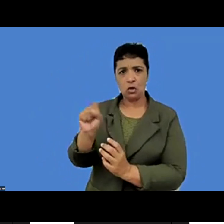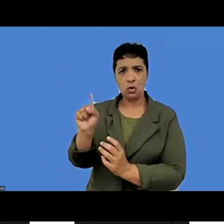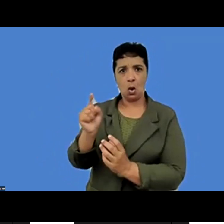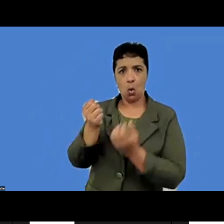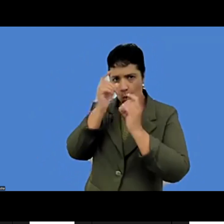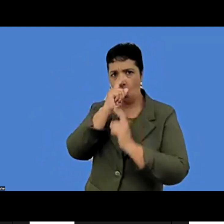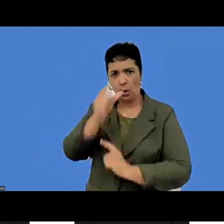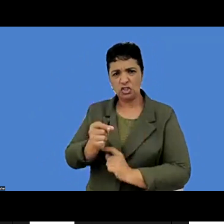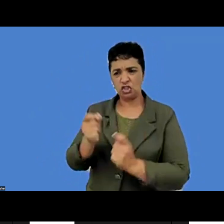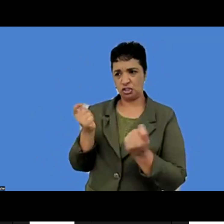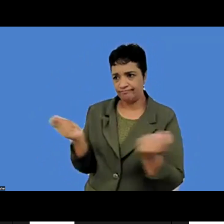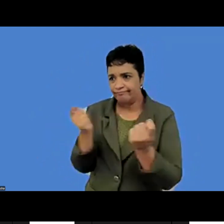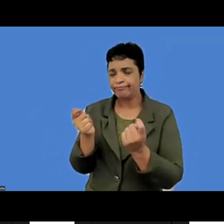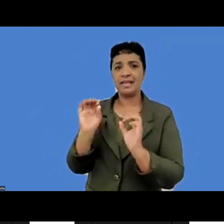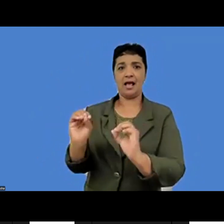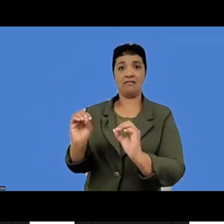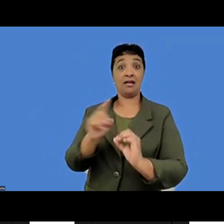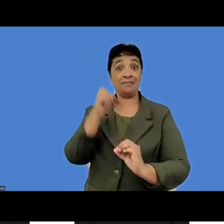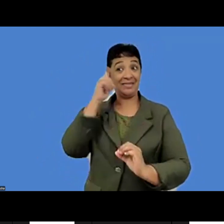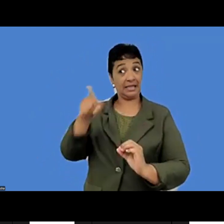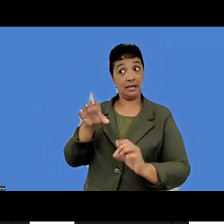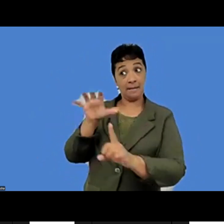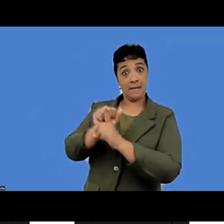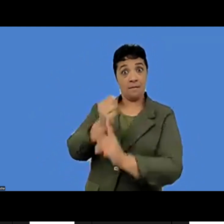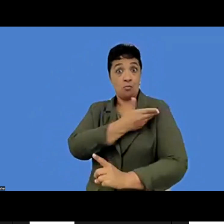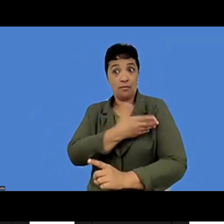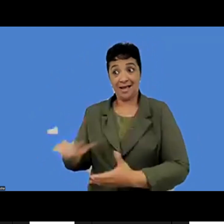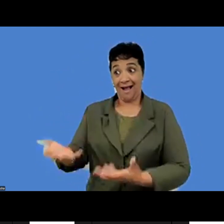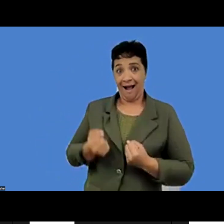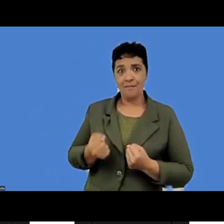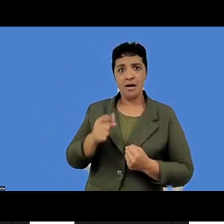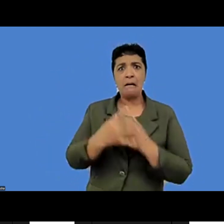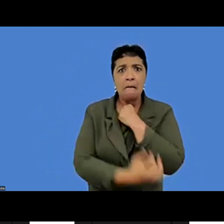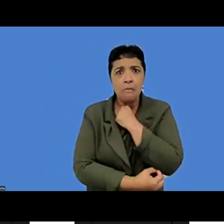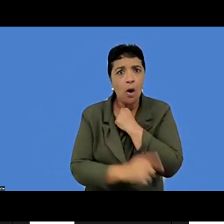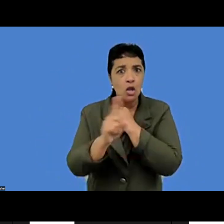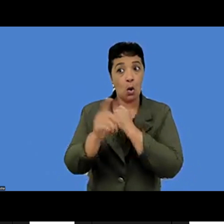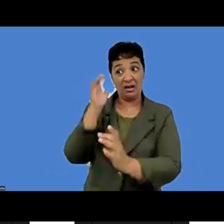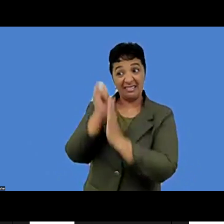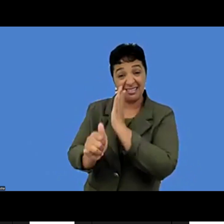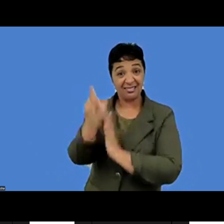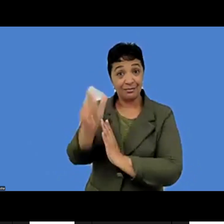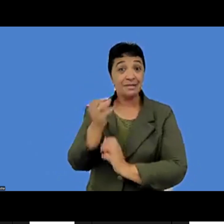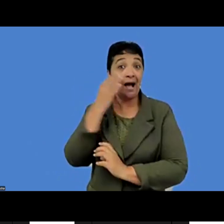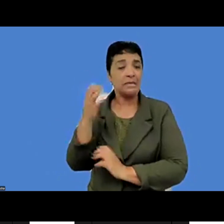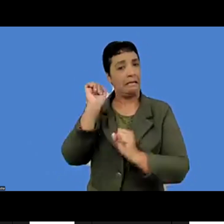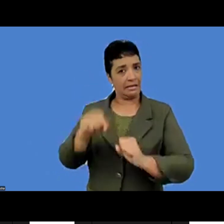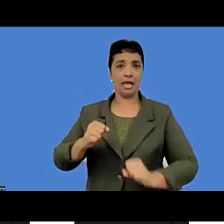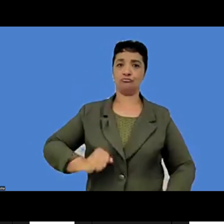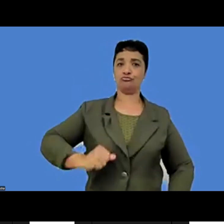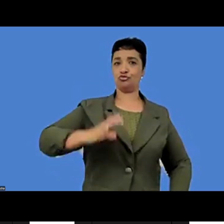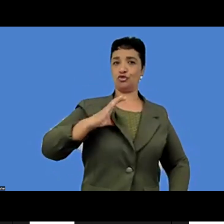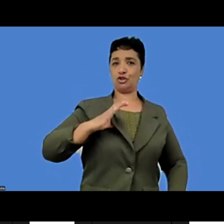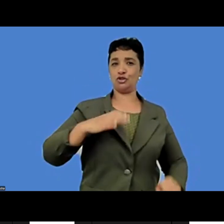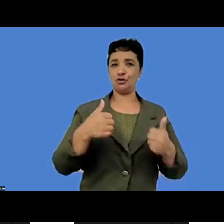believe that they'll get good luck. If they are poor, they'll get rich, and other false beliefs